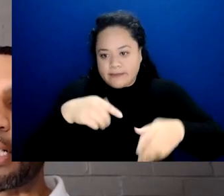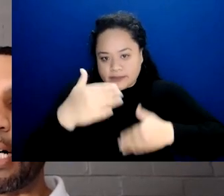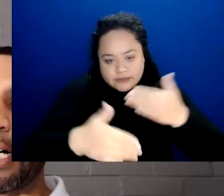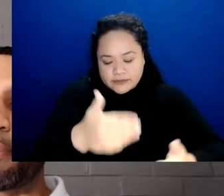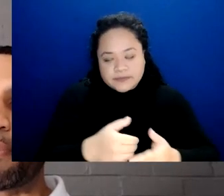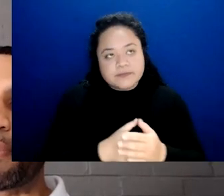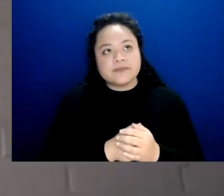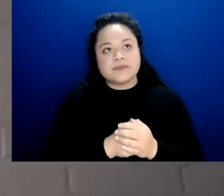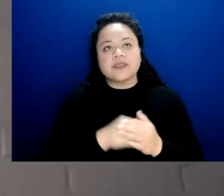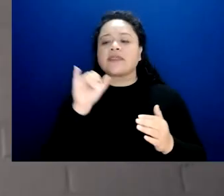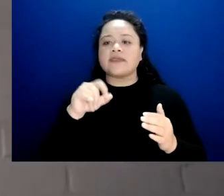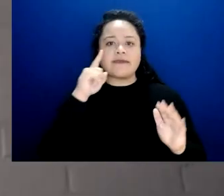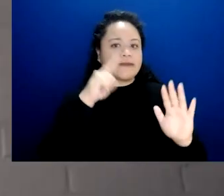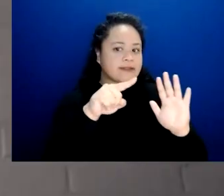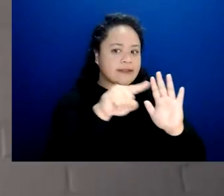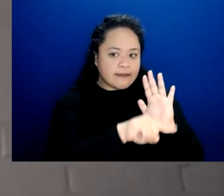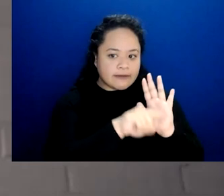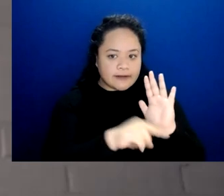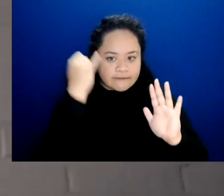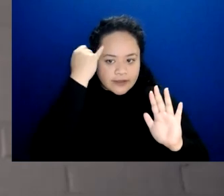are, they lend